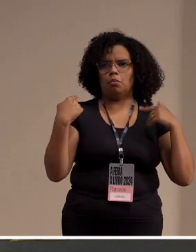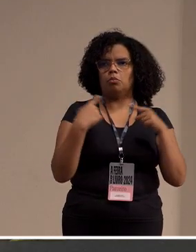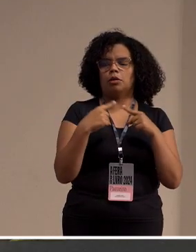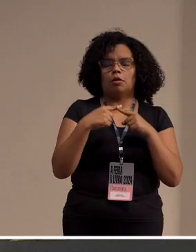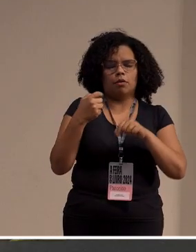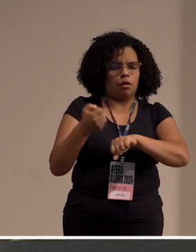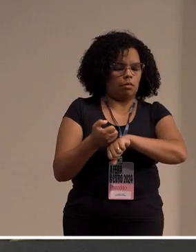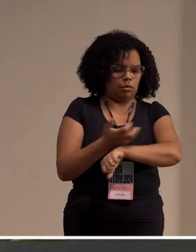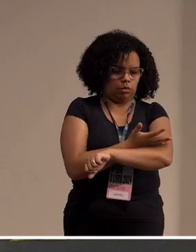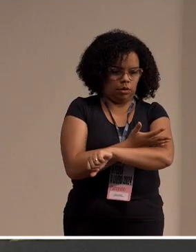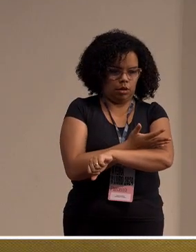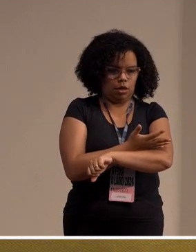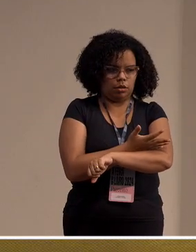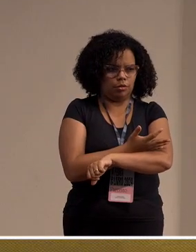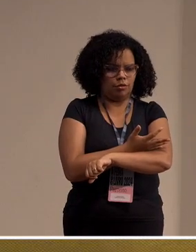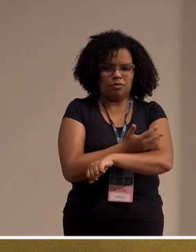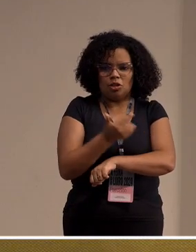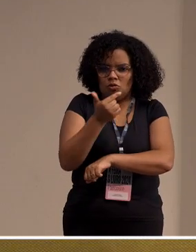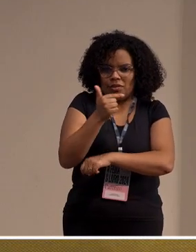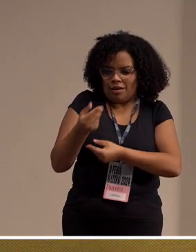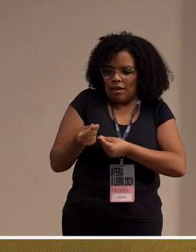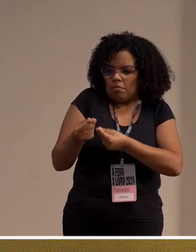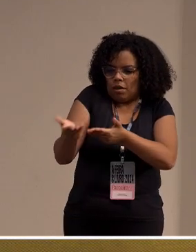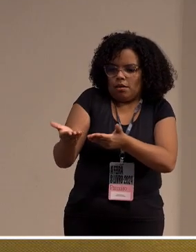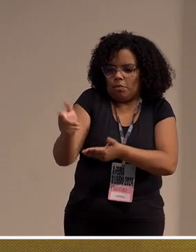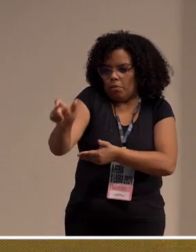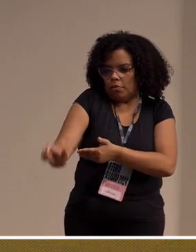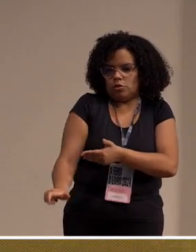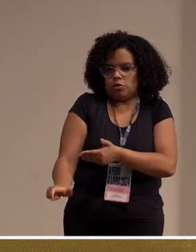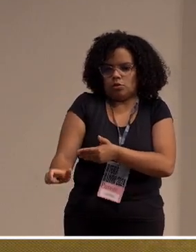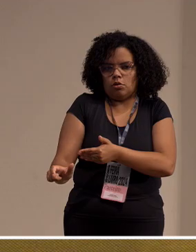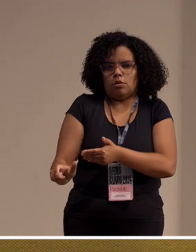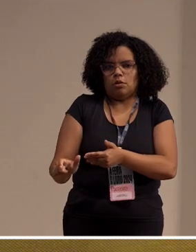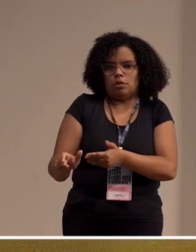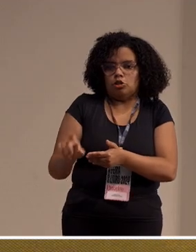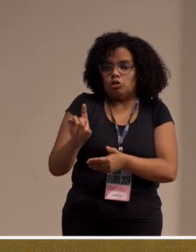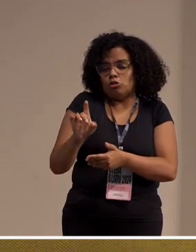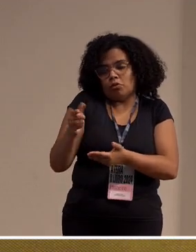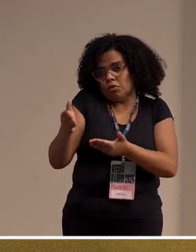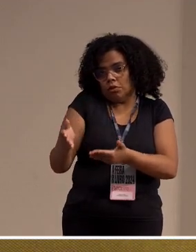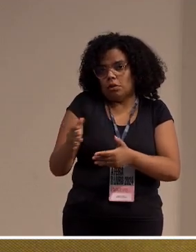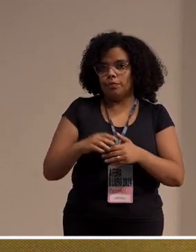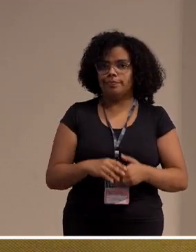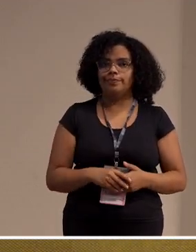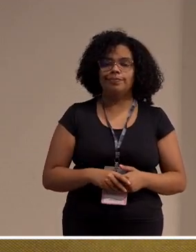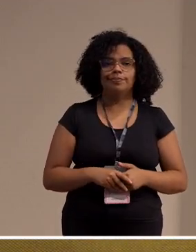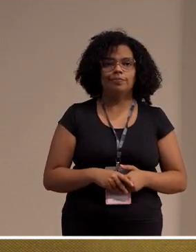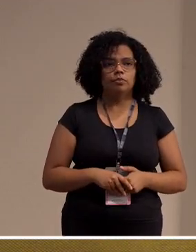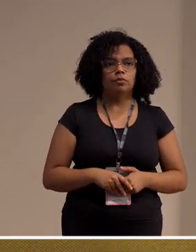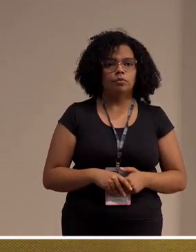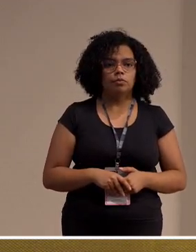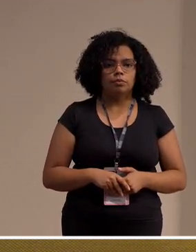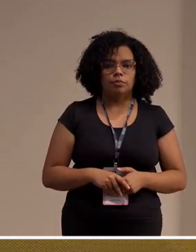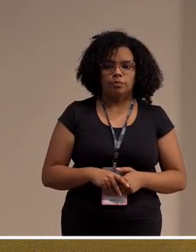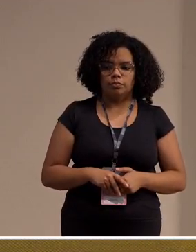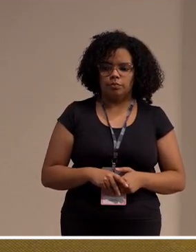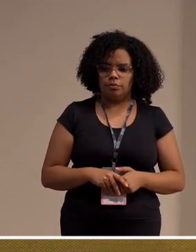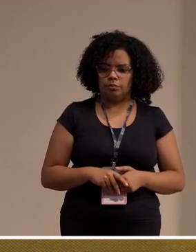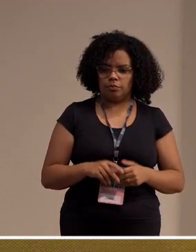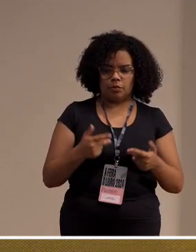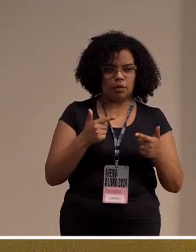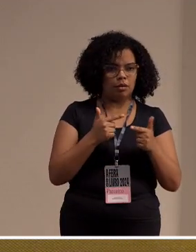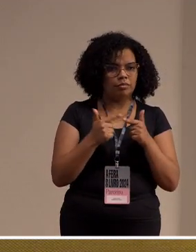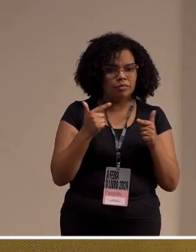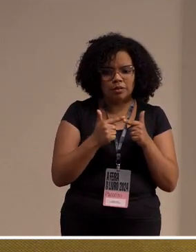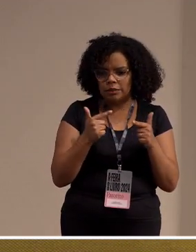give this other person except yourself, right? What are the circumstances surrounding that? How does that take place? How